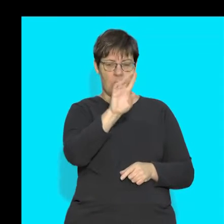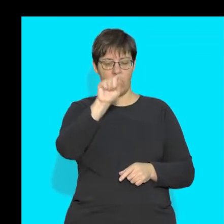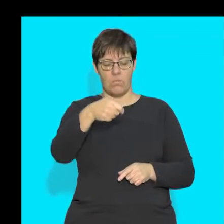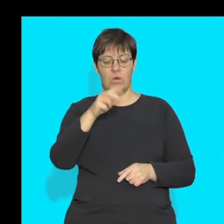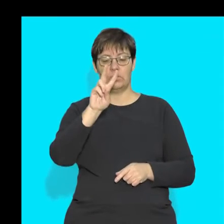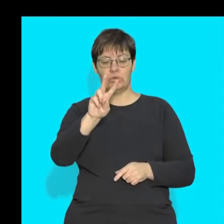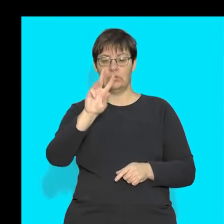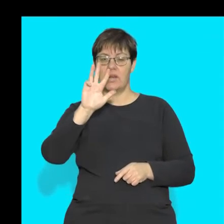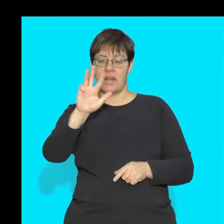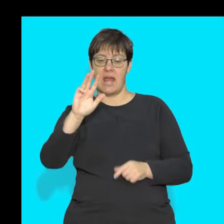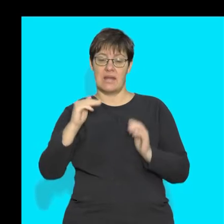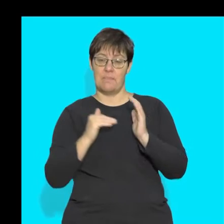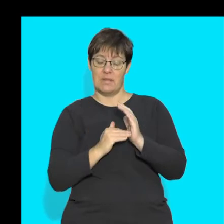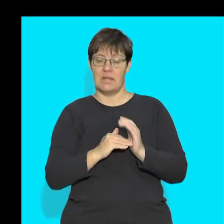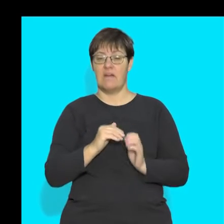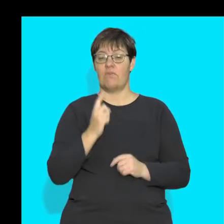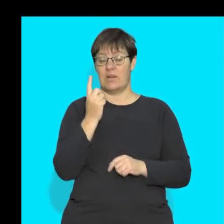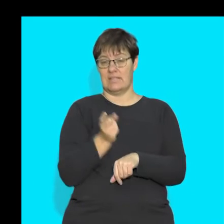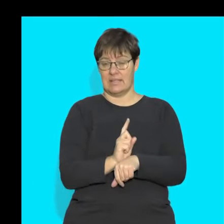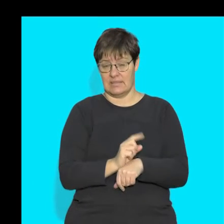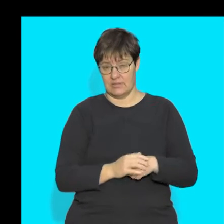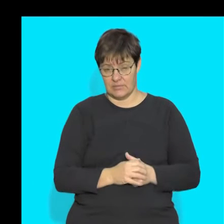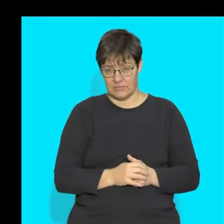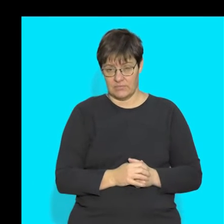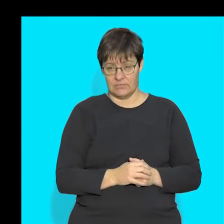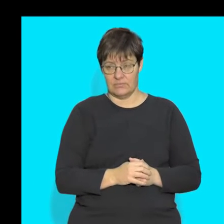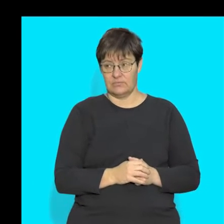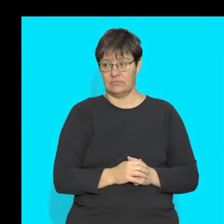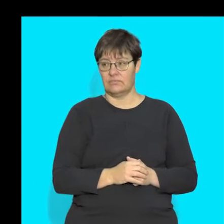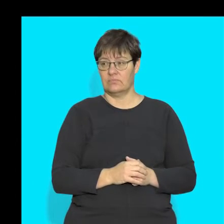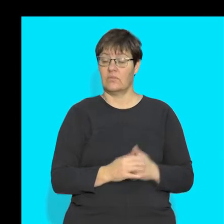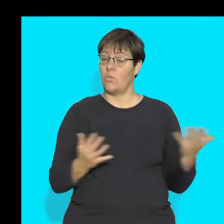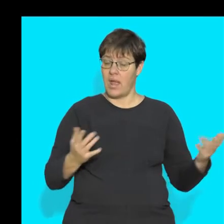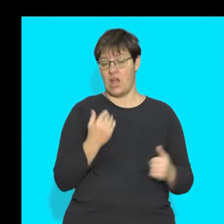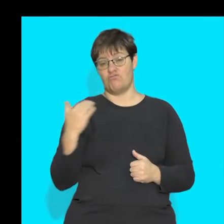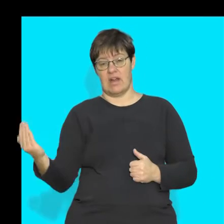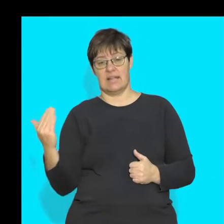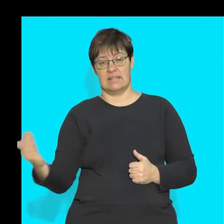34,29 meters per second to the right.